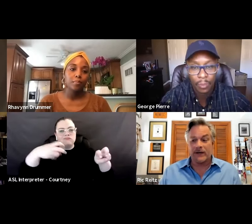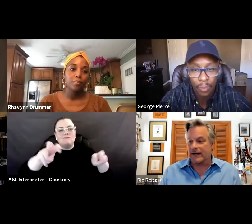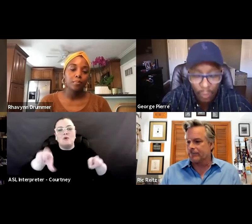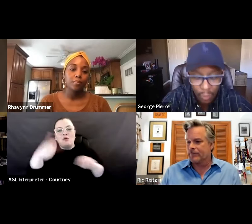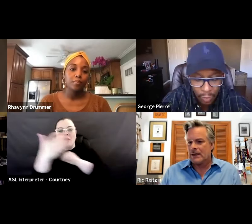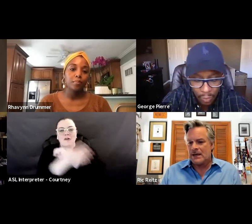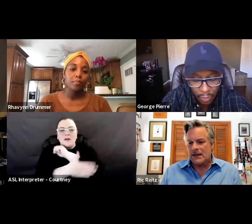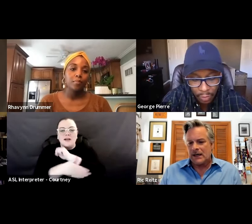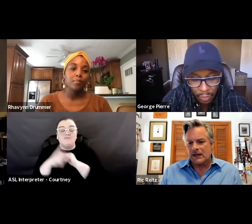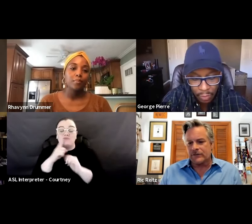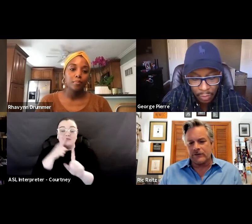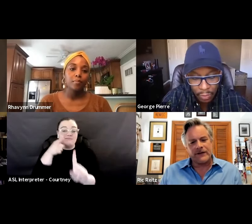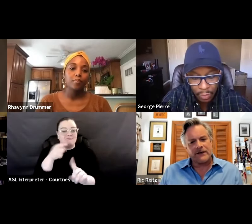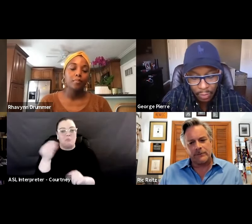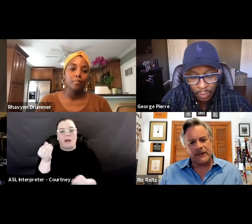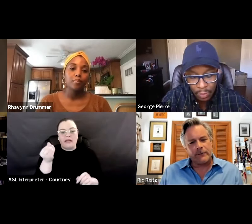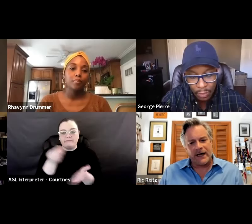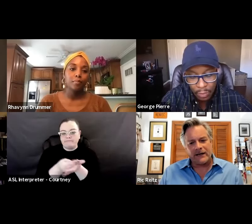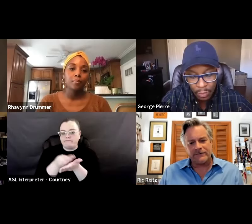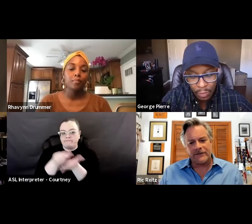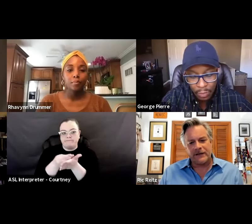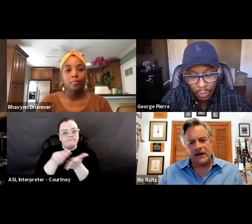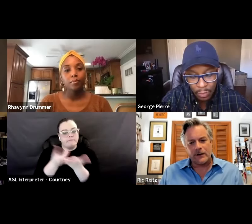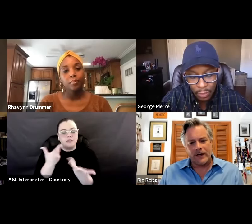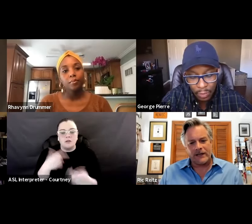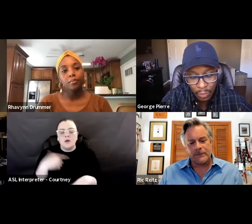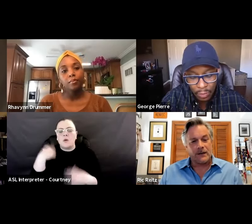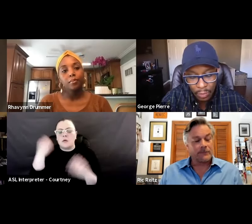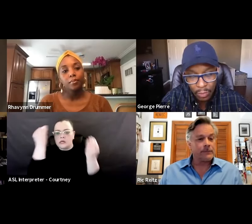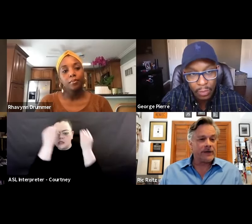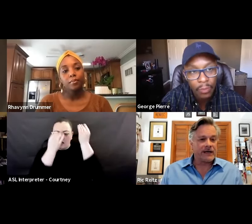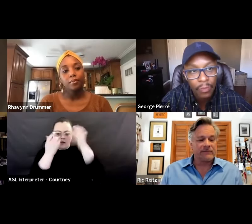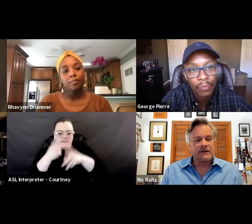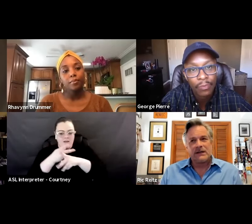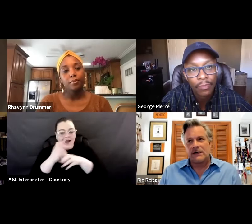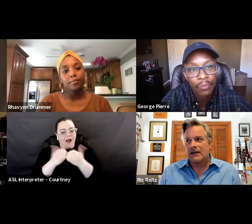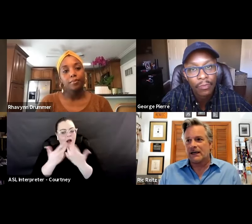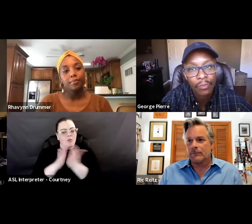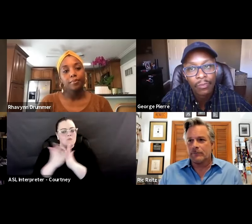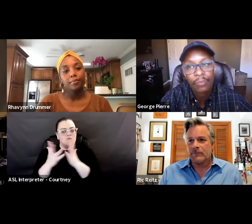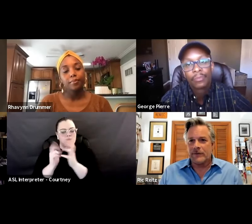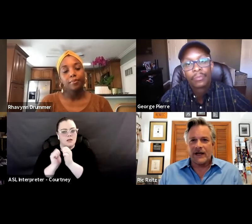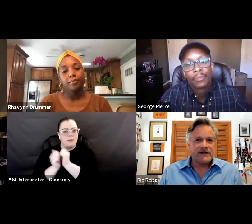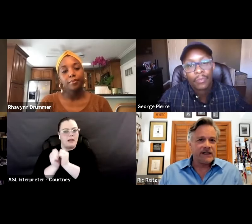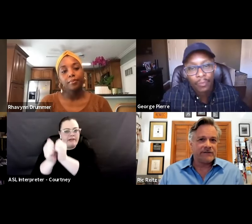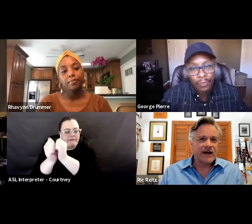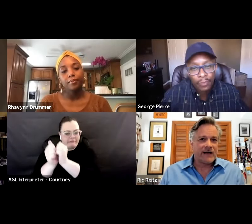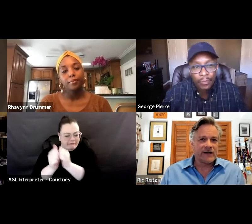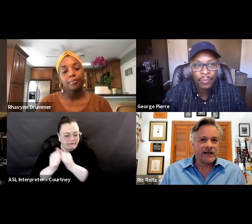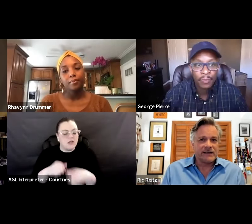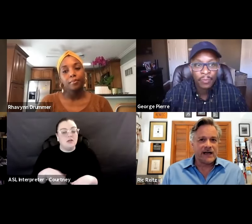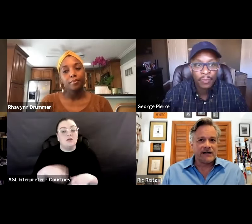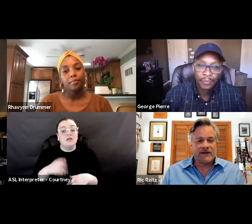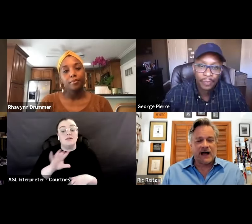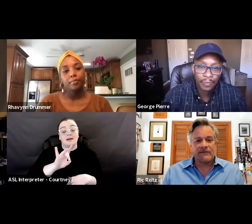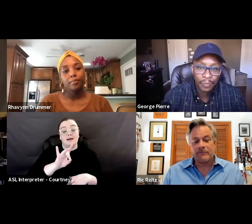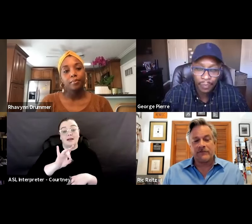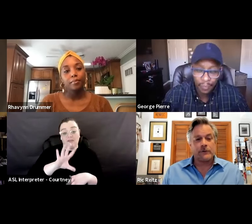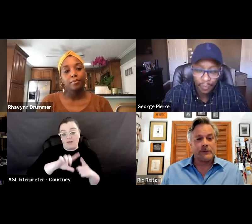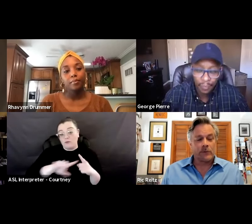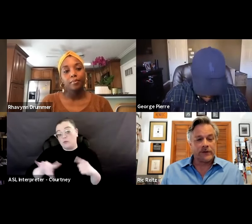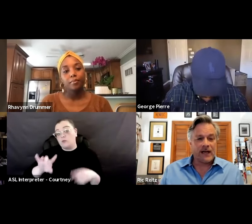and money. And so invariably, we had to figure out a way to become competitive. From 1985 to